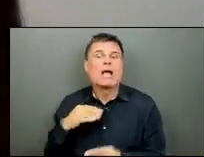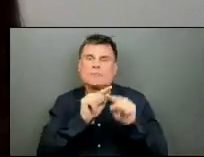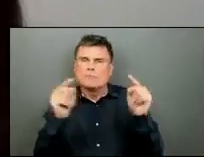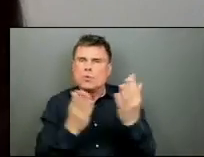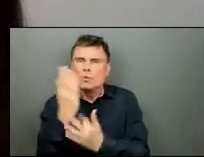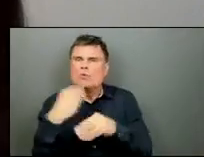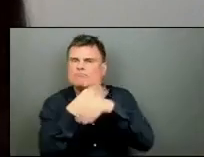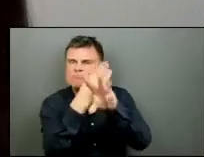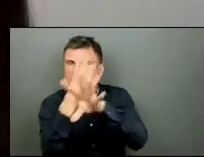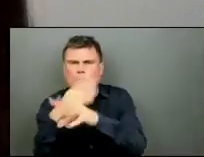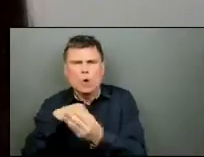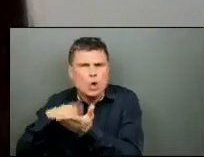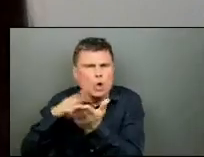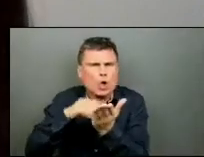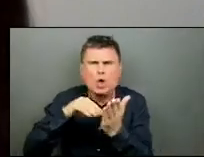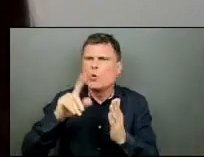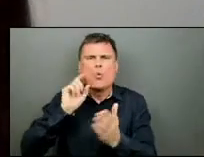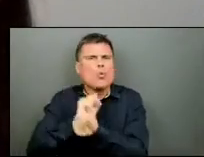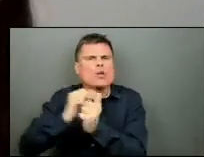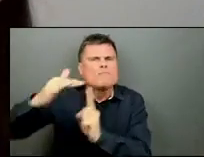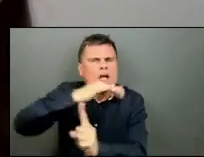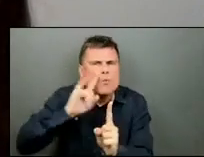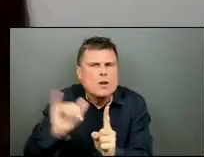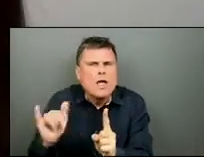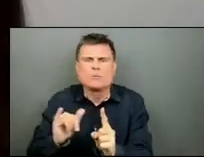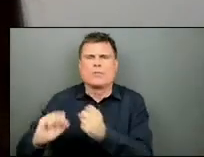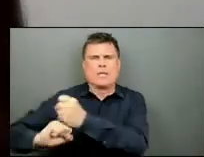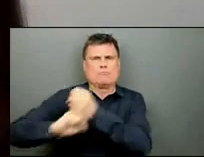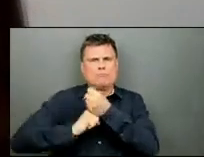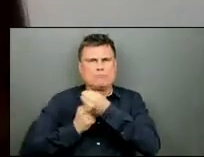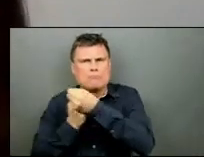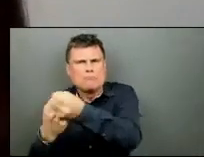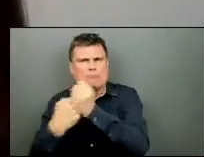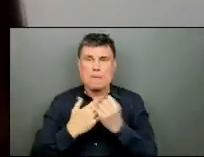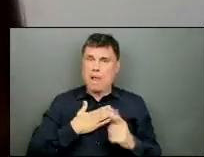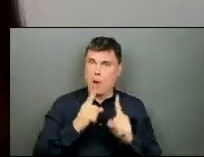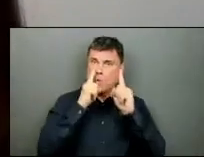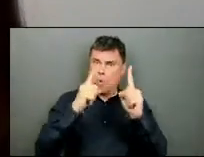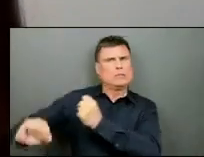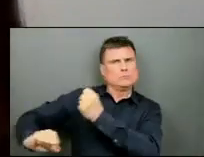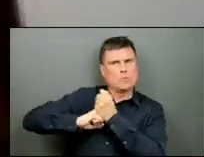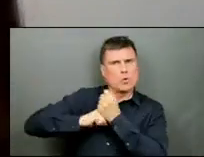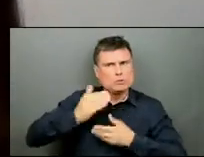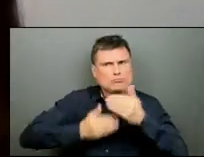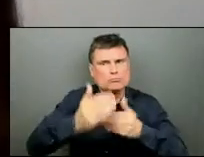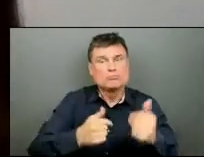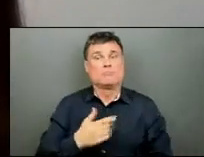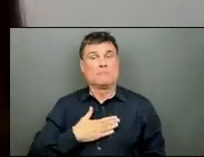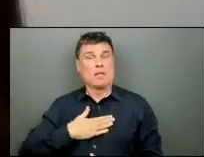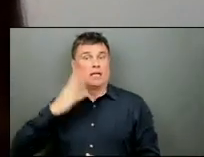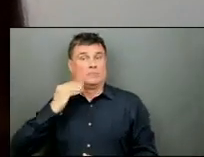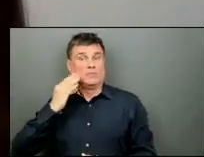in identifying and working toward longer-term career goals. Because of the subject matter knowledge I gained during my internship, I was lucky enough to step